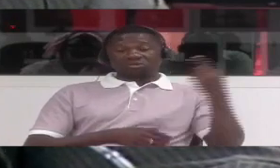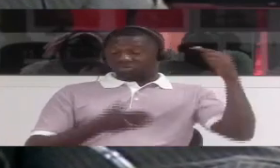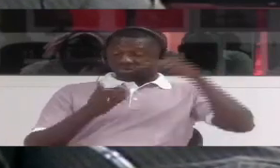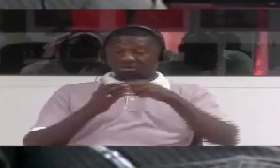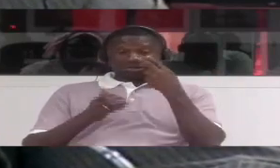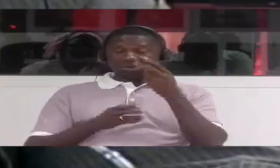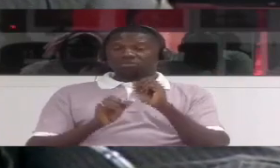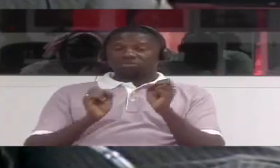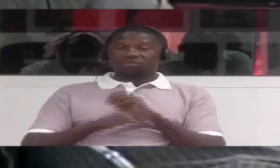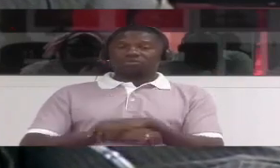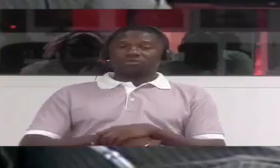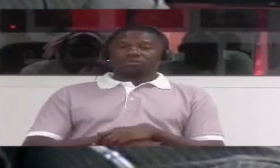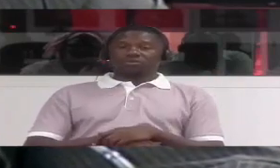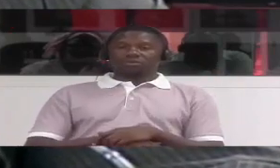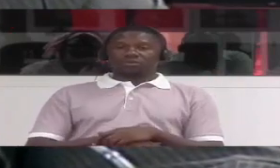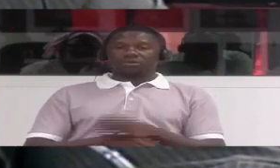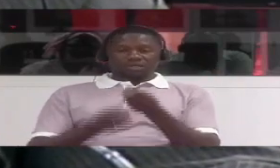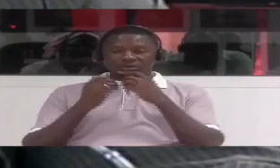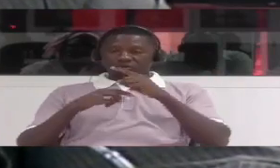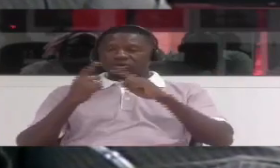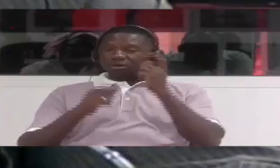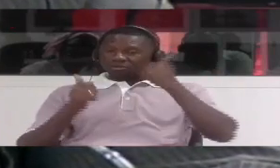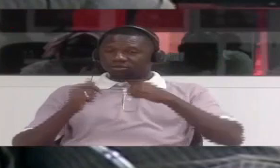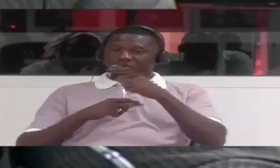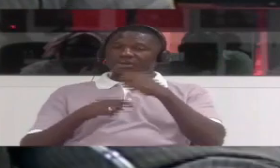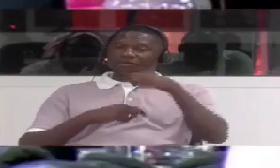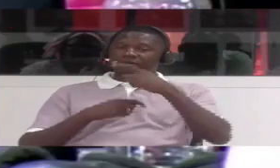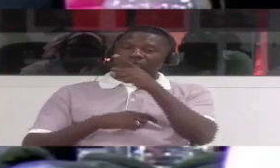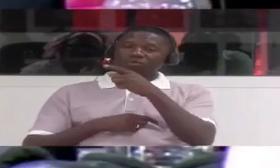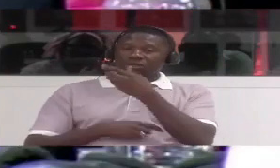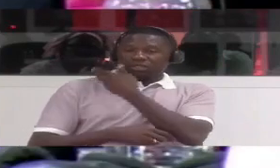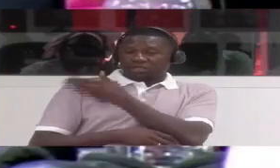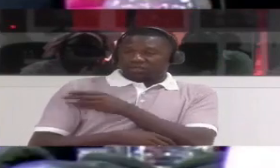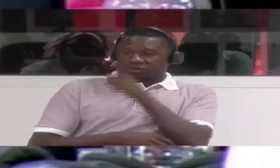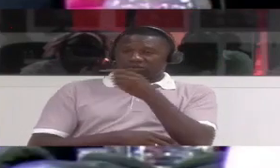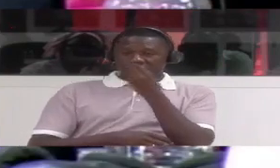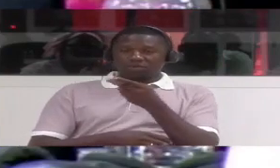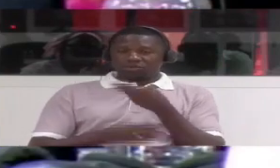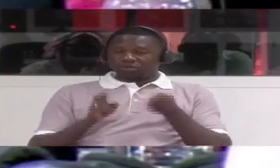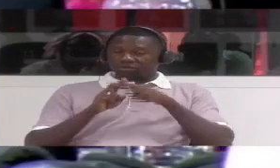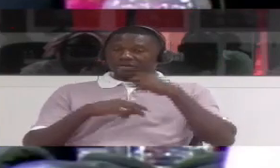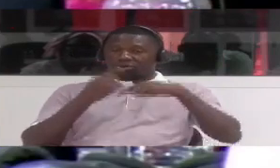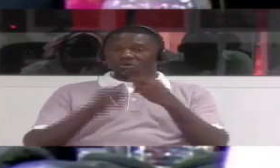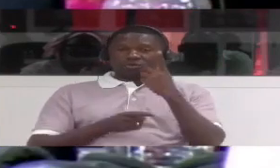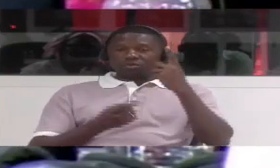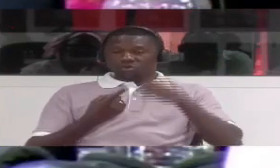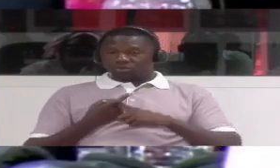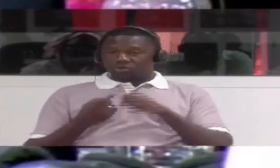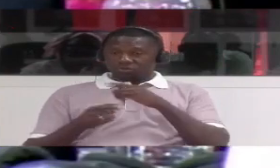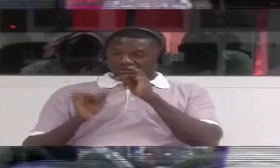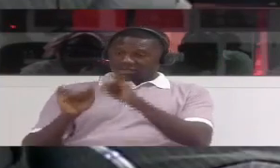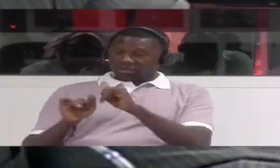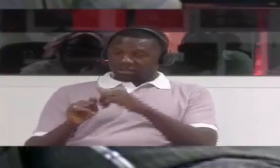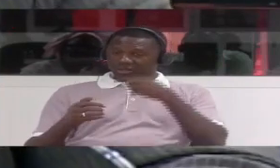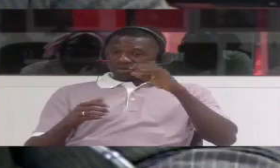Can you tell us what happened to you after you were released? You said you reported for about a month. Did you stay in the country